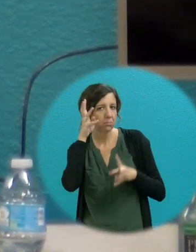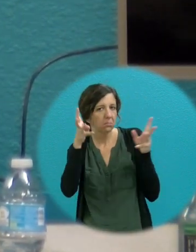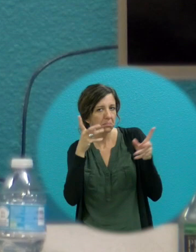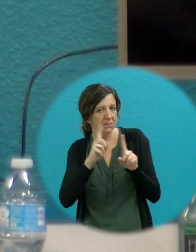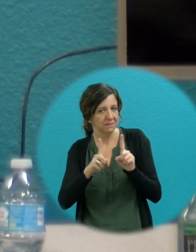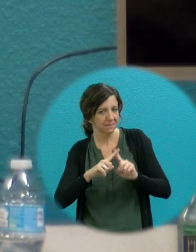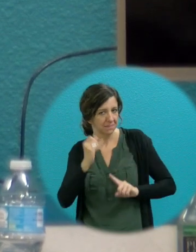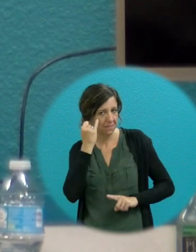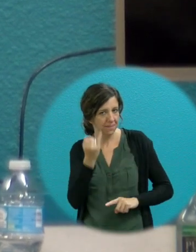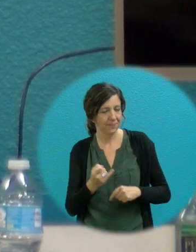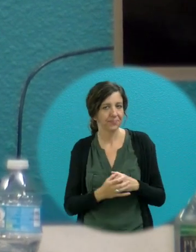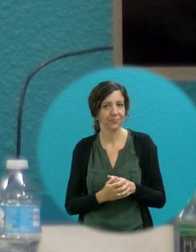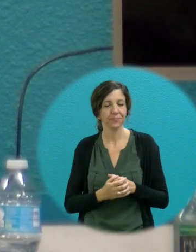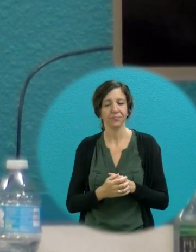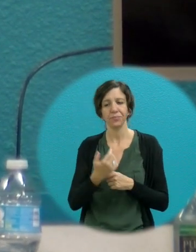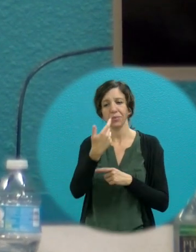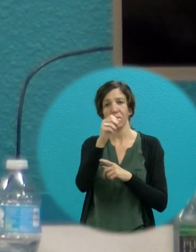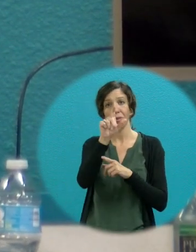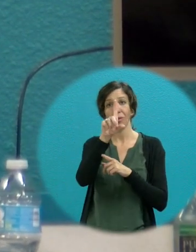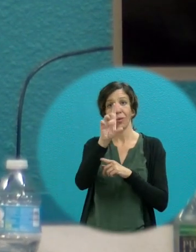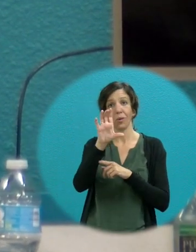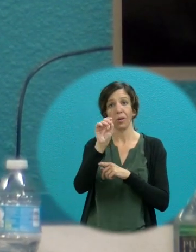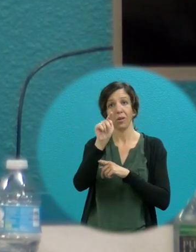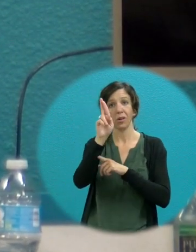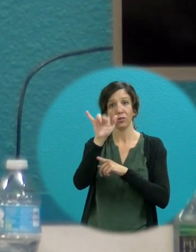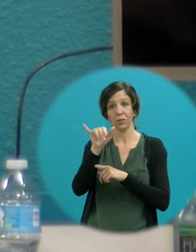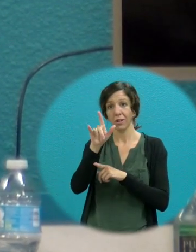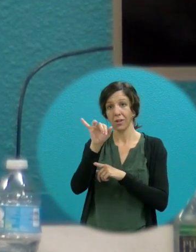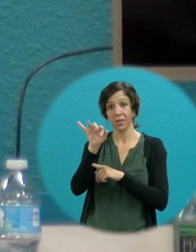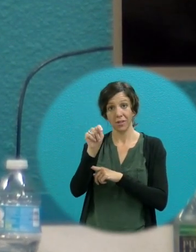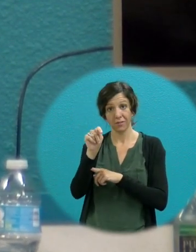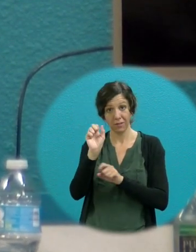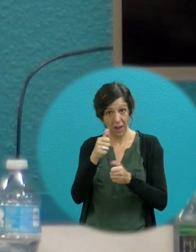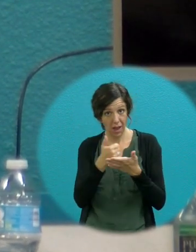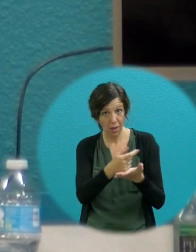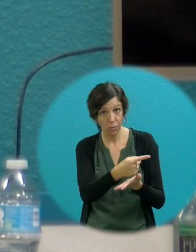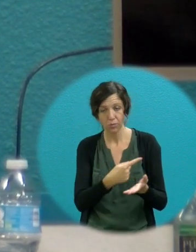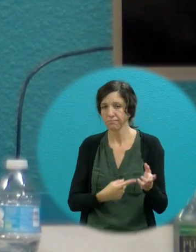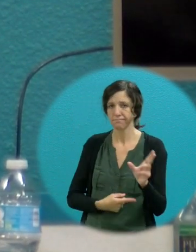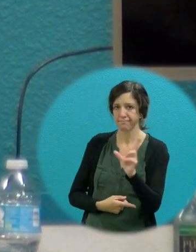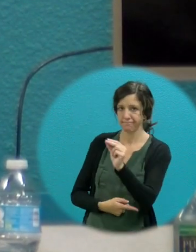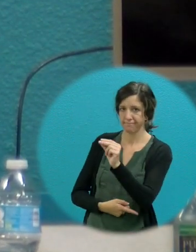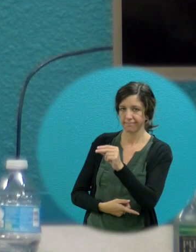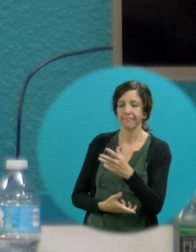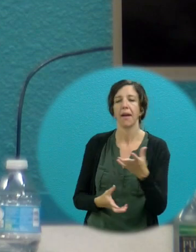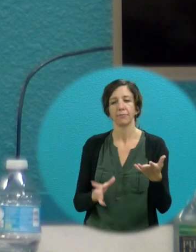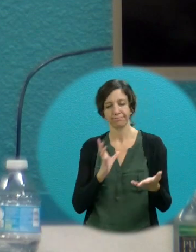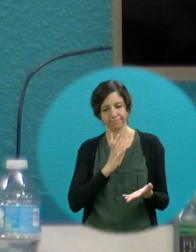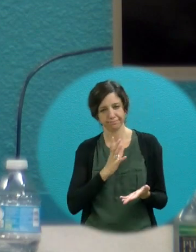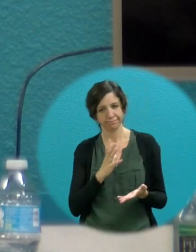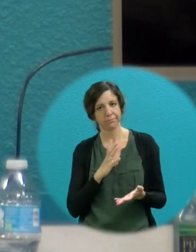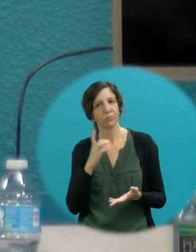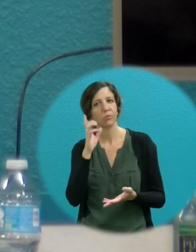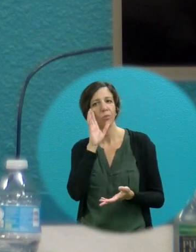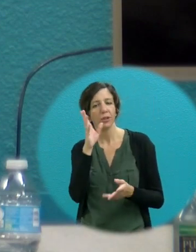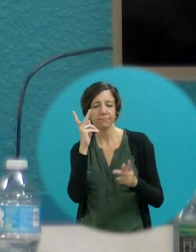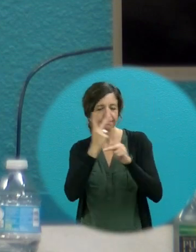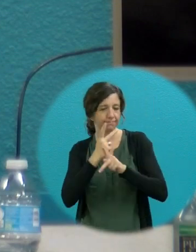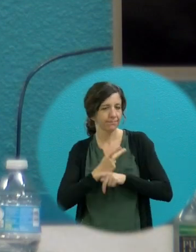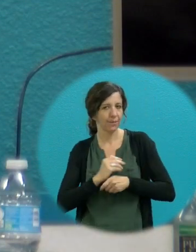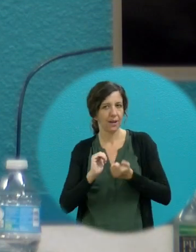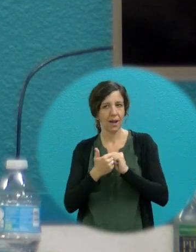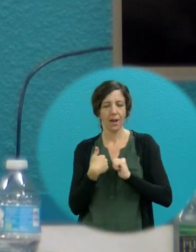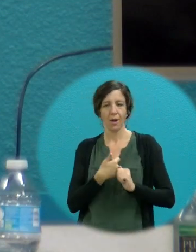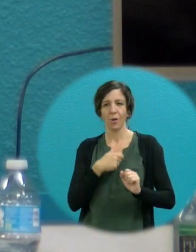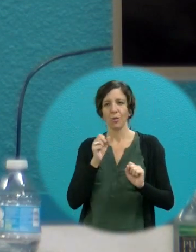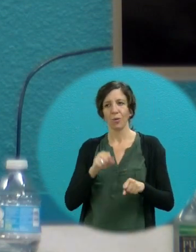have the Gold Country Lift might be able to. No, okay. So we will work on that and find a way that we